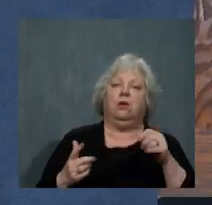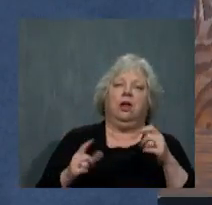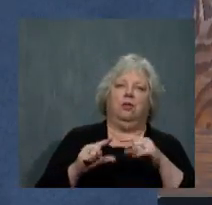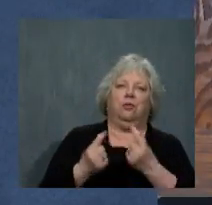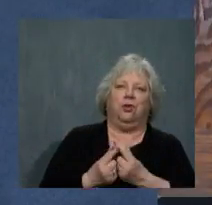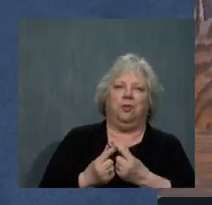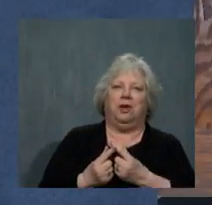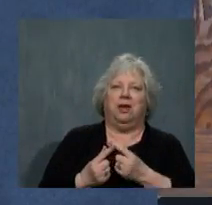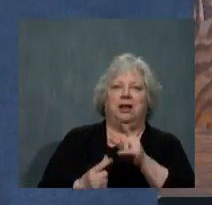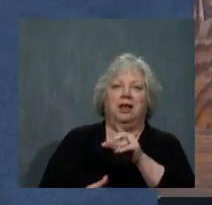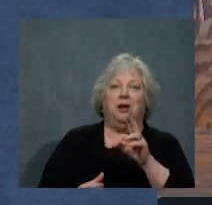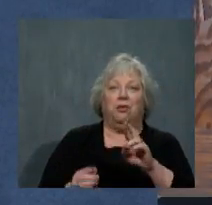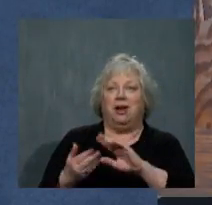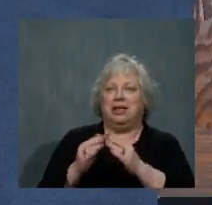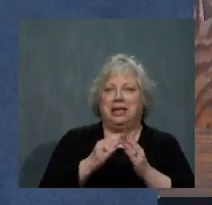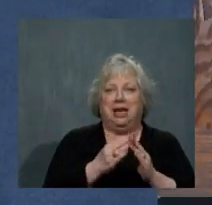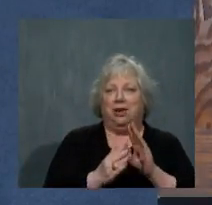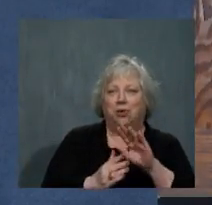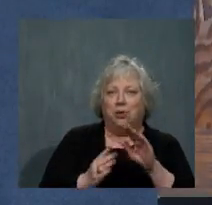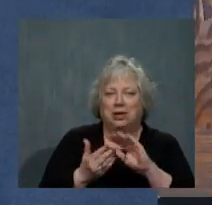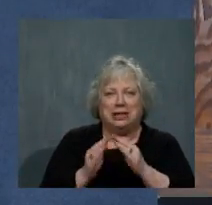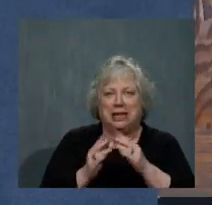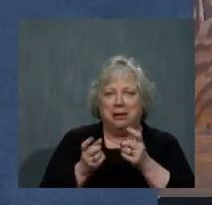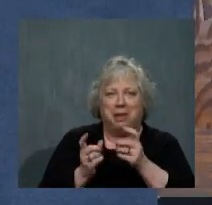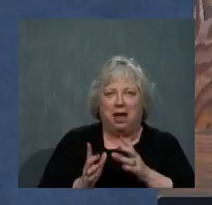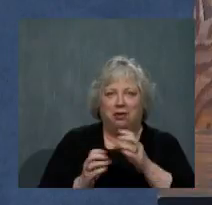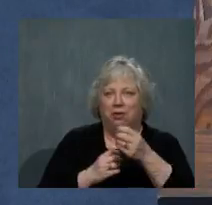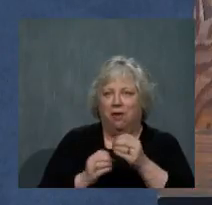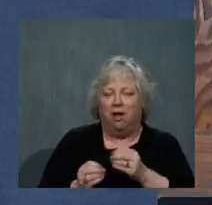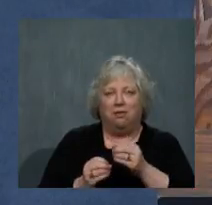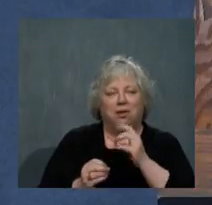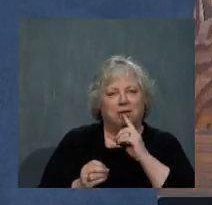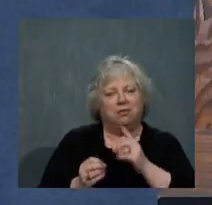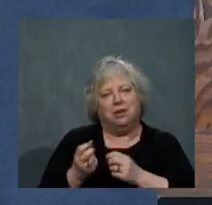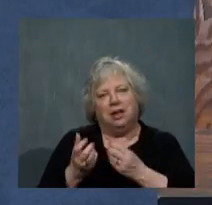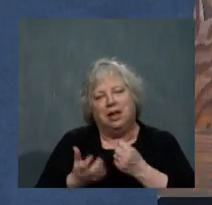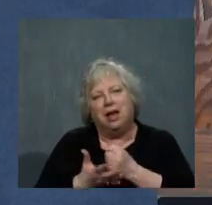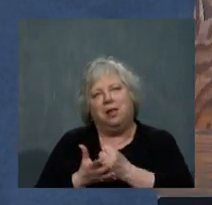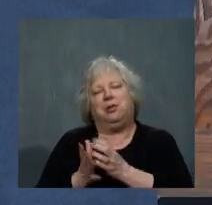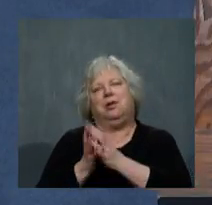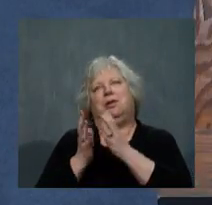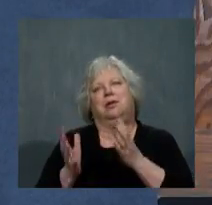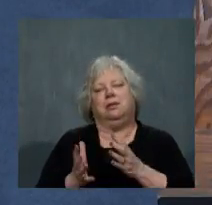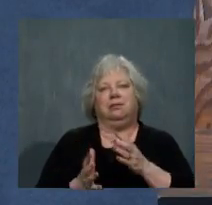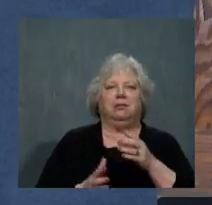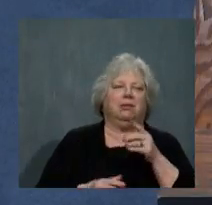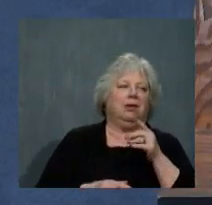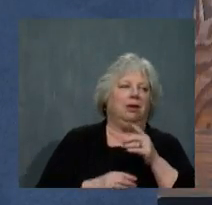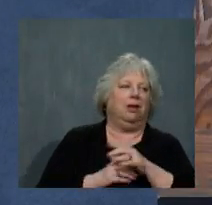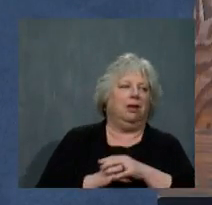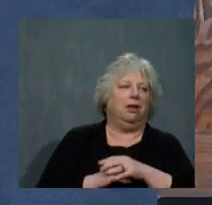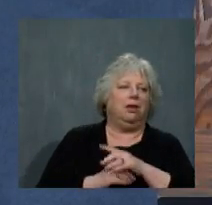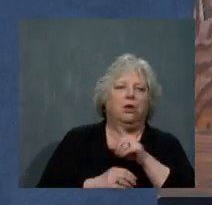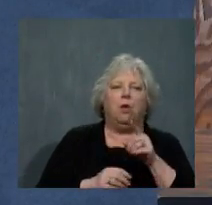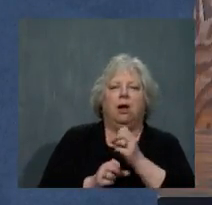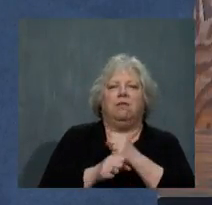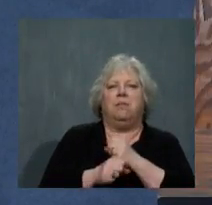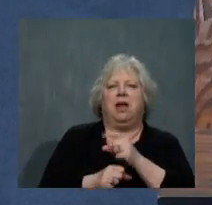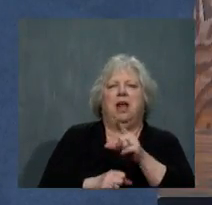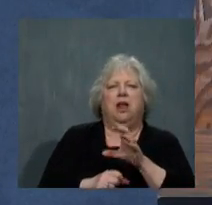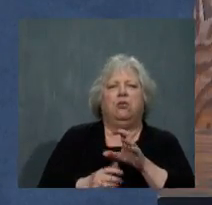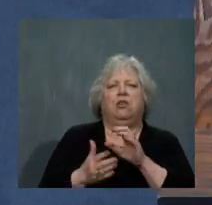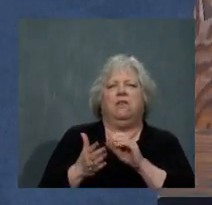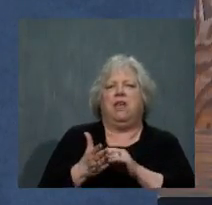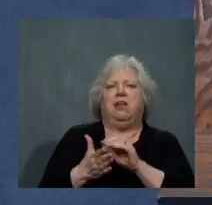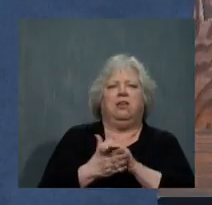Rock. Your city manager's office stepped up immensely. Y'all have made hundreds of thousands